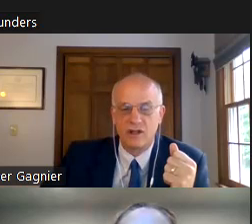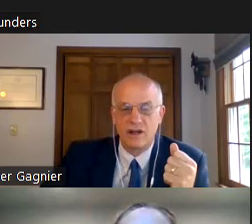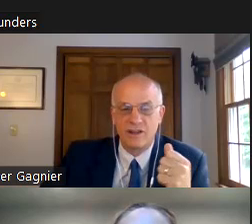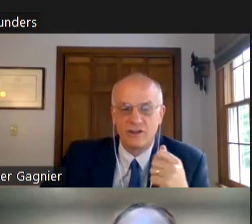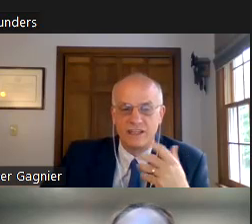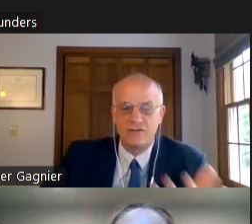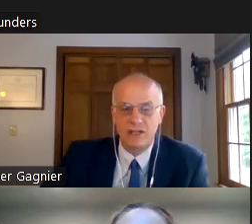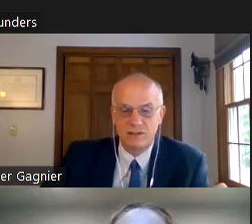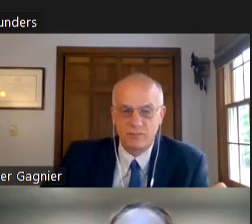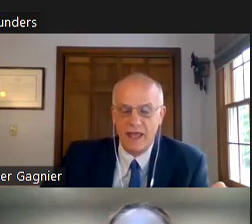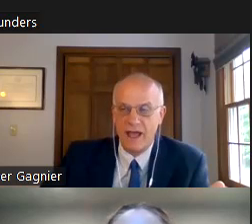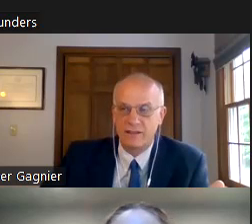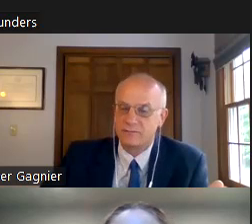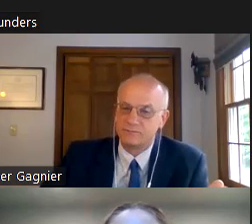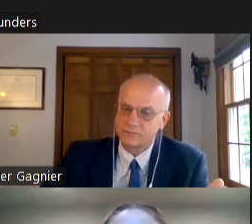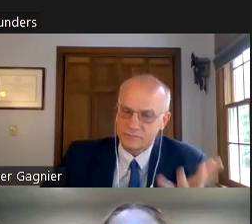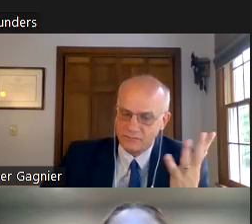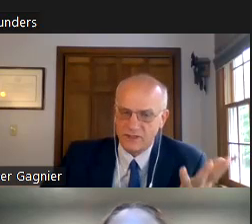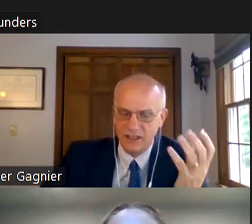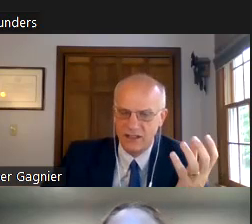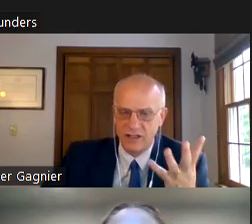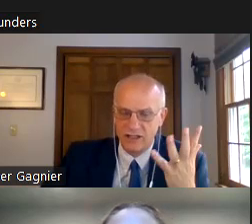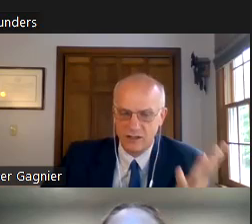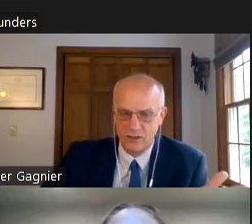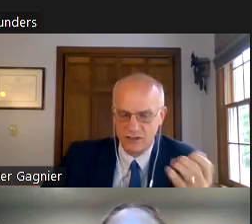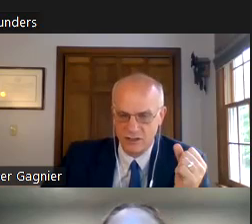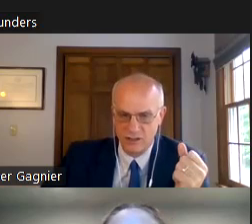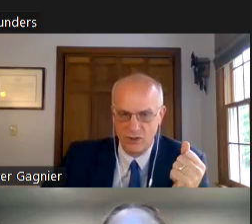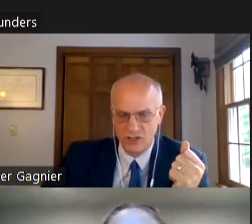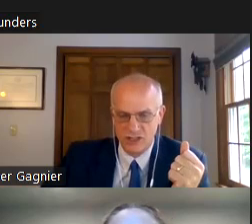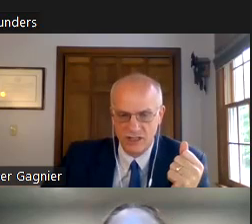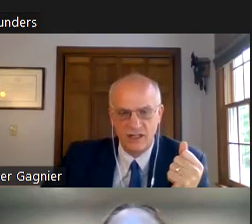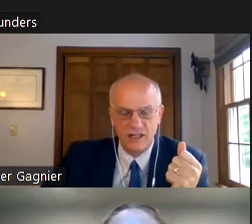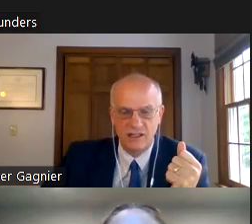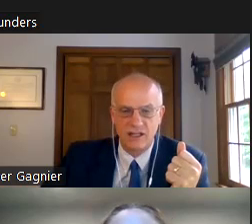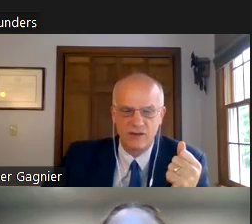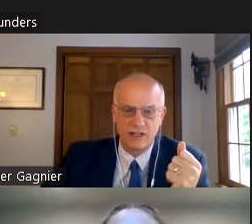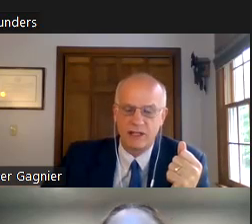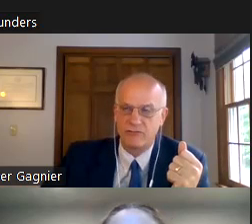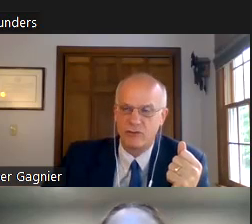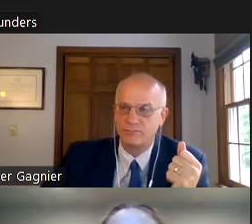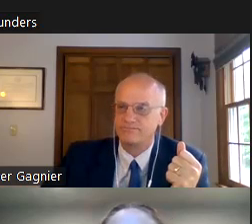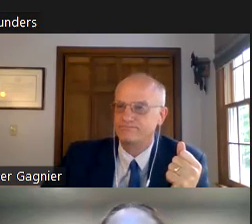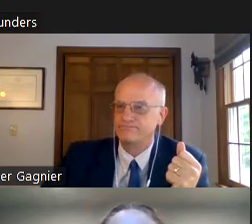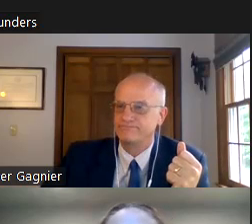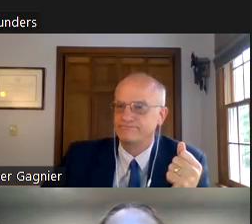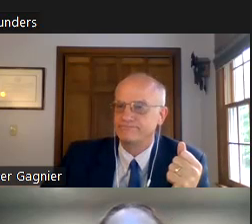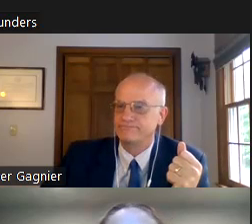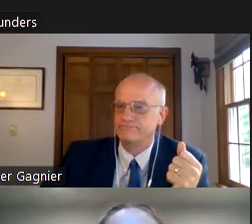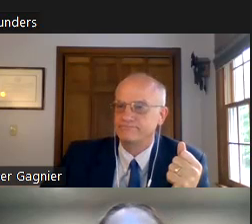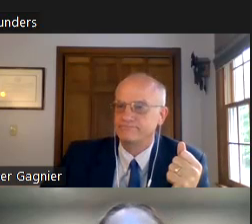another egress path in the event that there was an emergency and they needed to get off that platform.